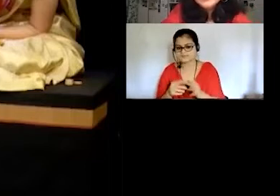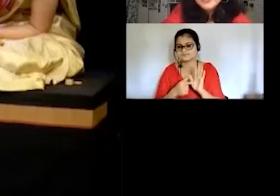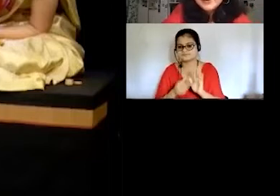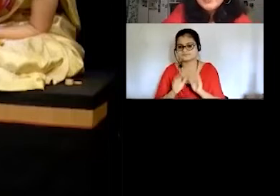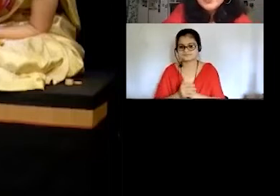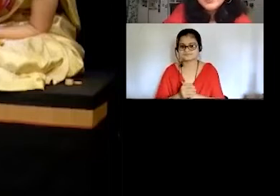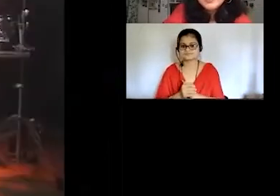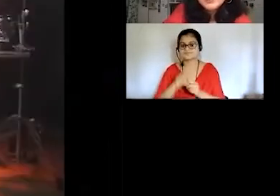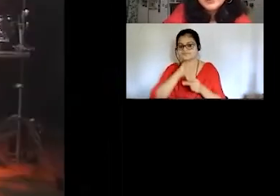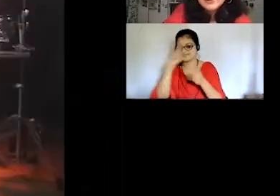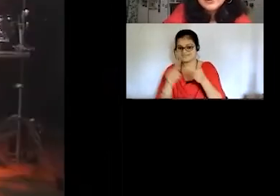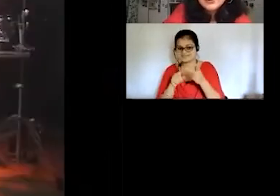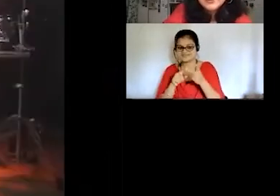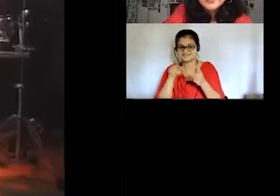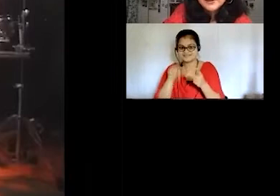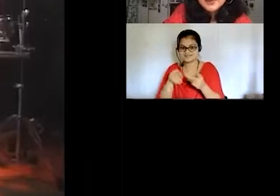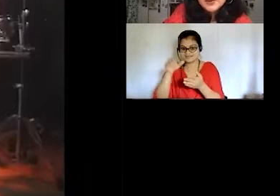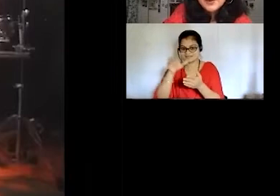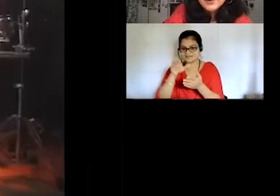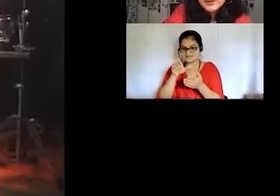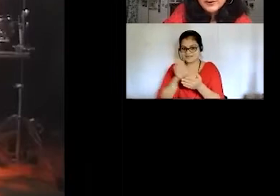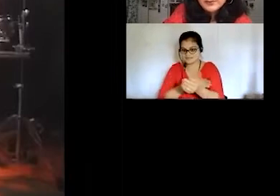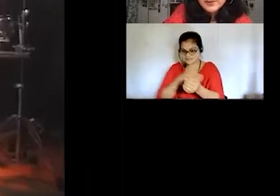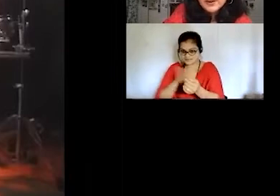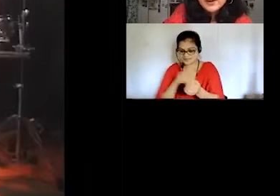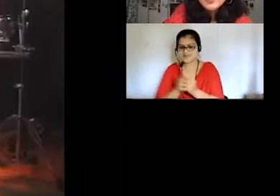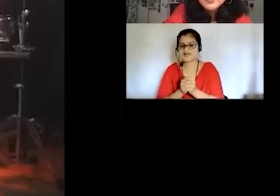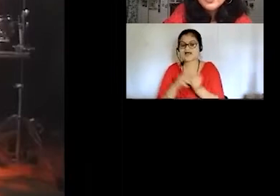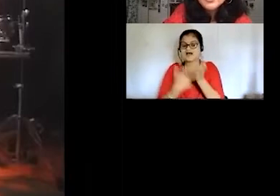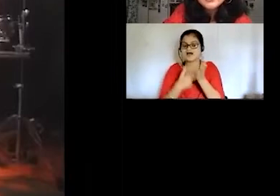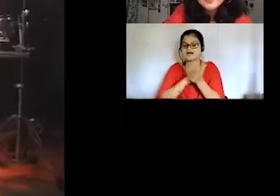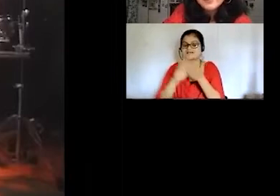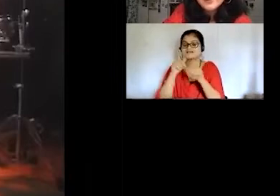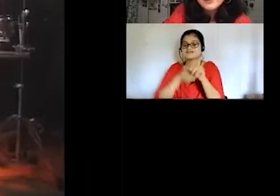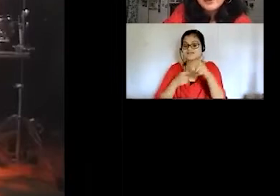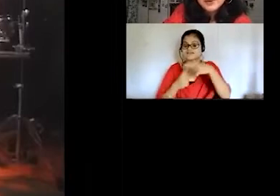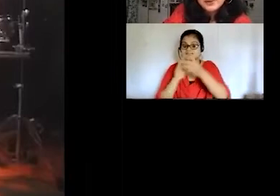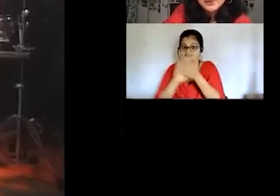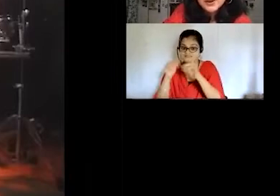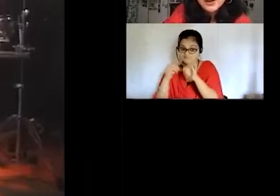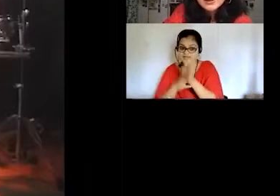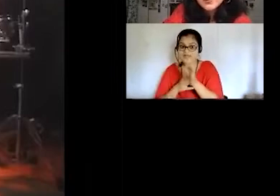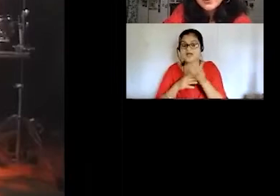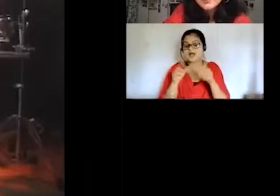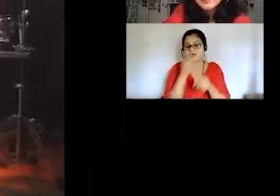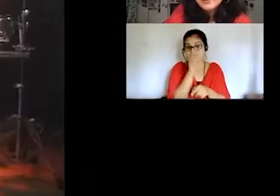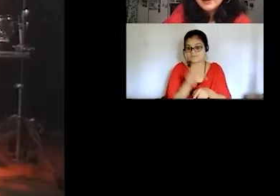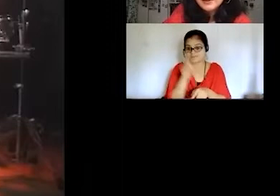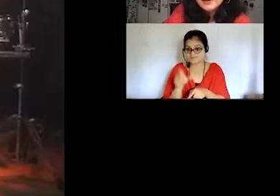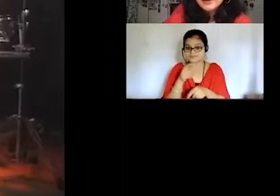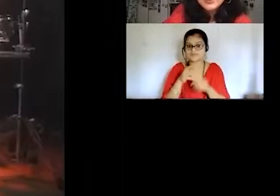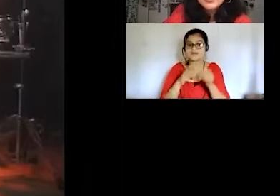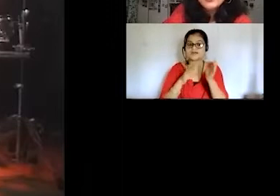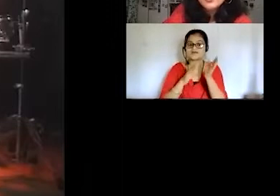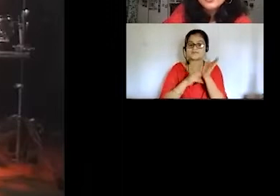In the second musical illustration demonstrating rhythm, musicians Ambi and Bindu swirl with